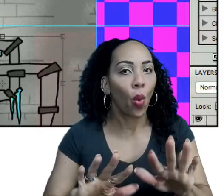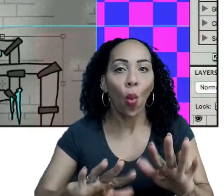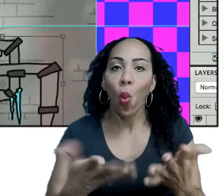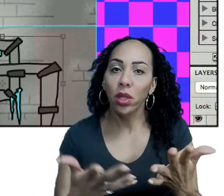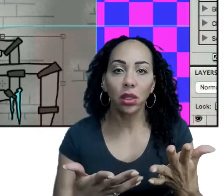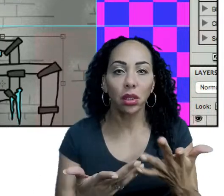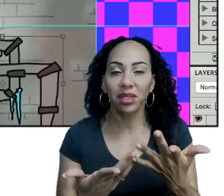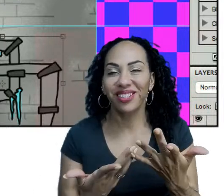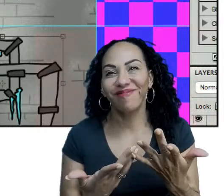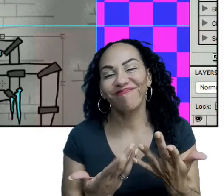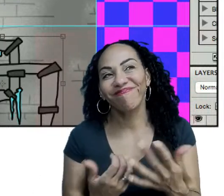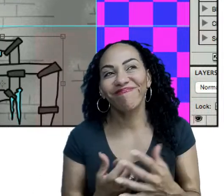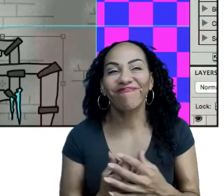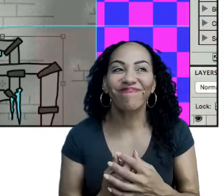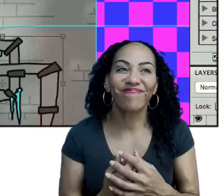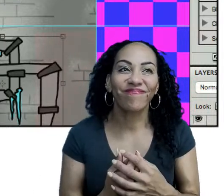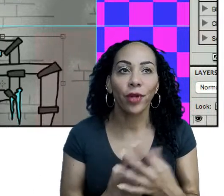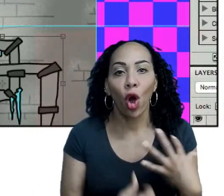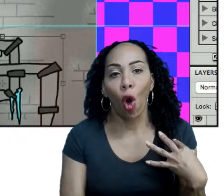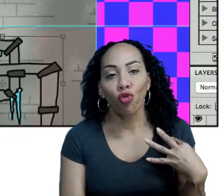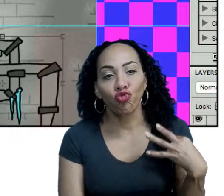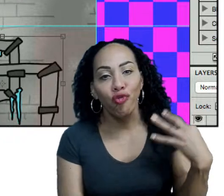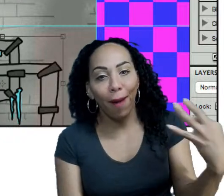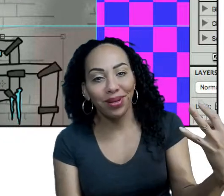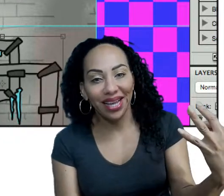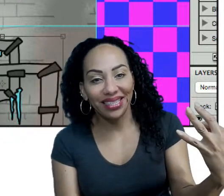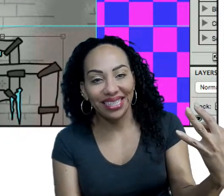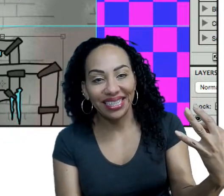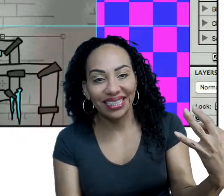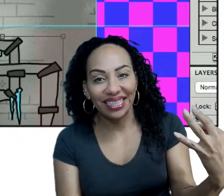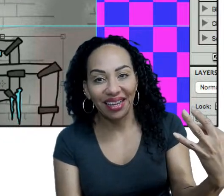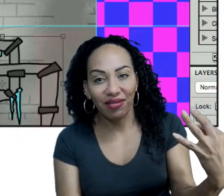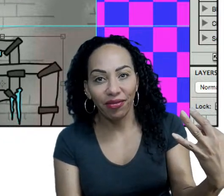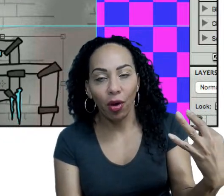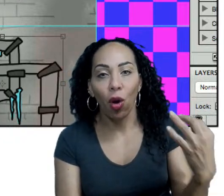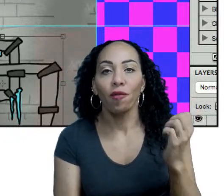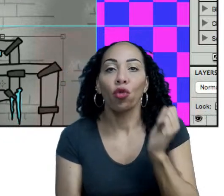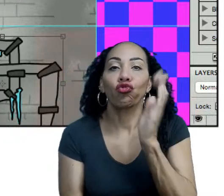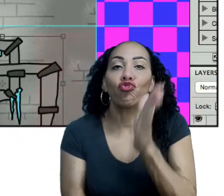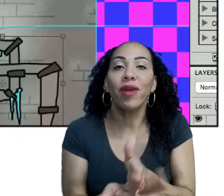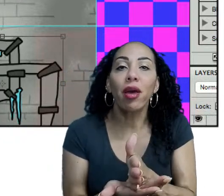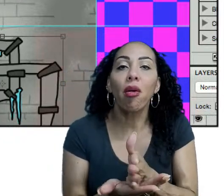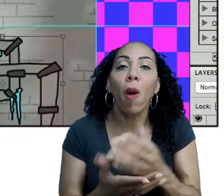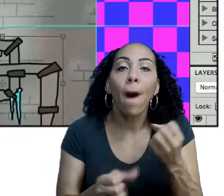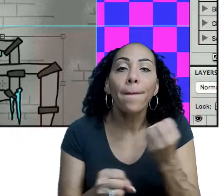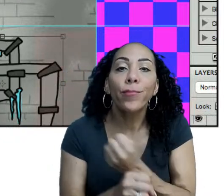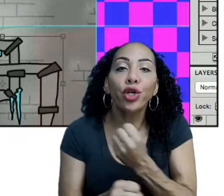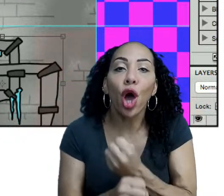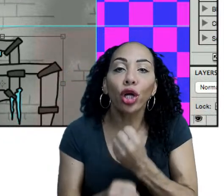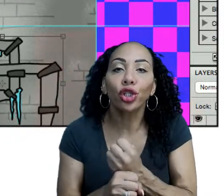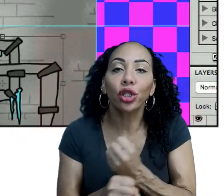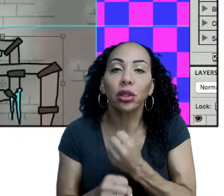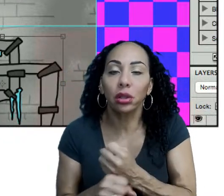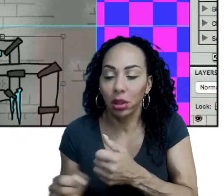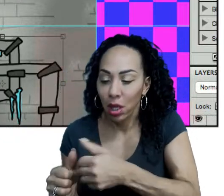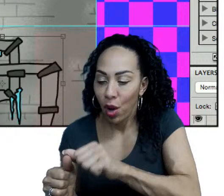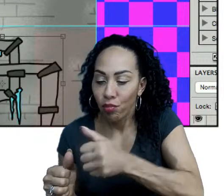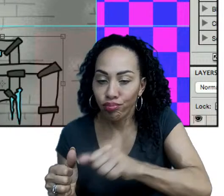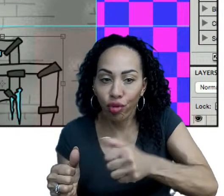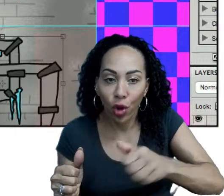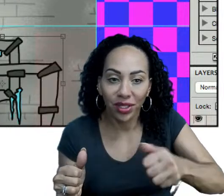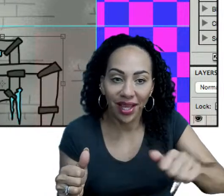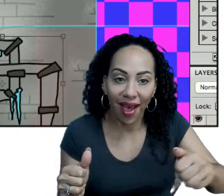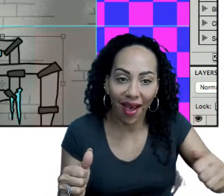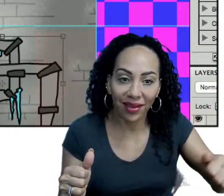a true production process. We were kind of saying, we're going to go in and we're going to do a production process with